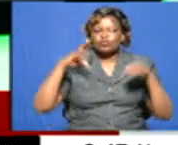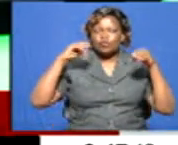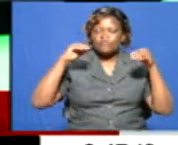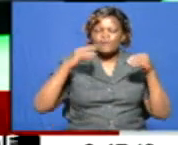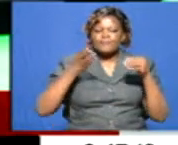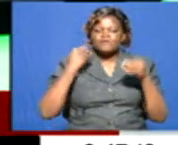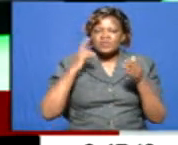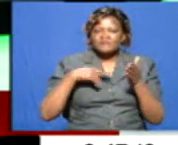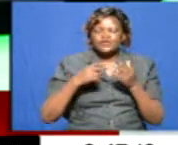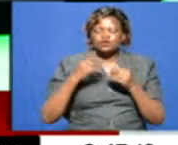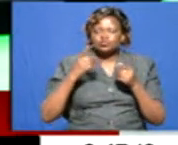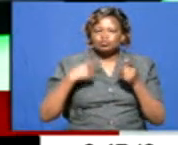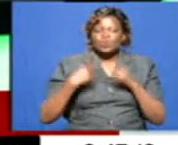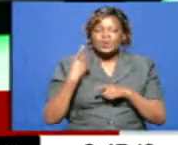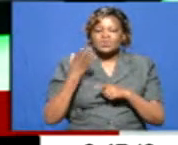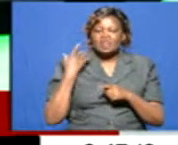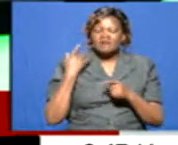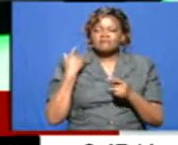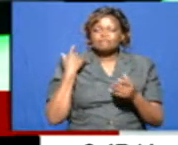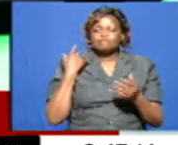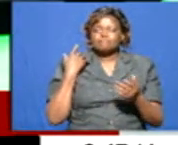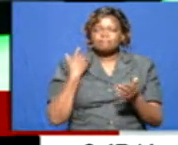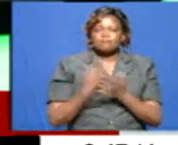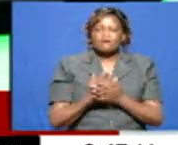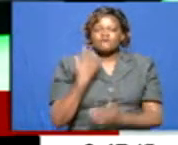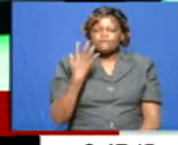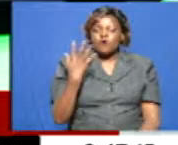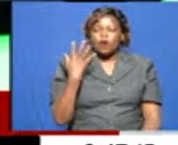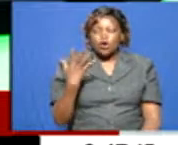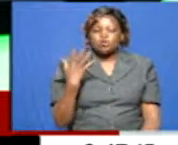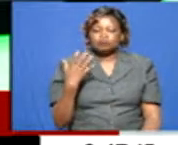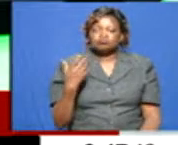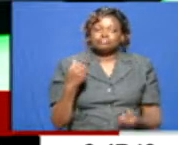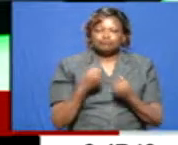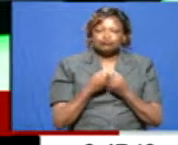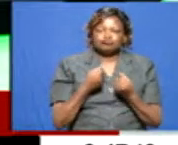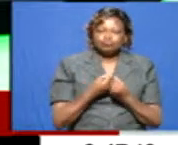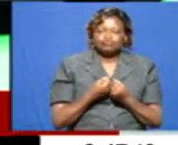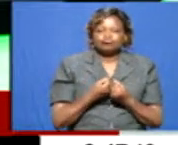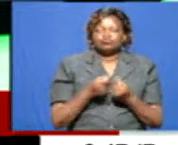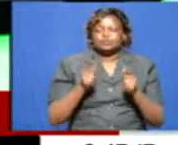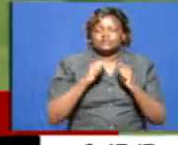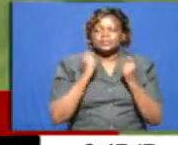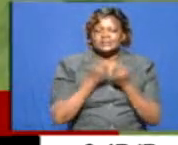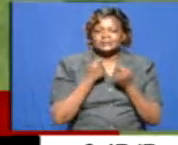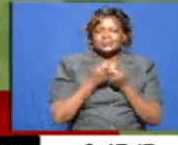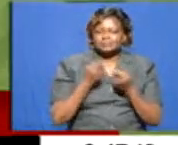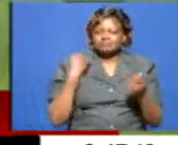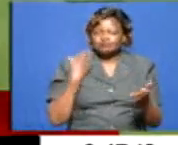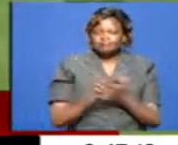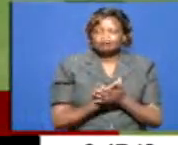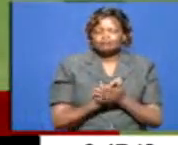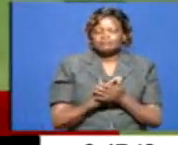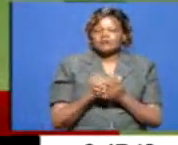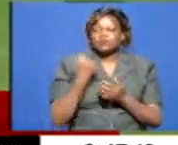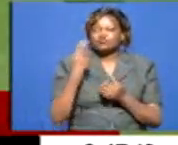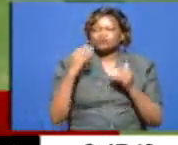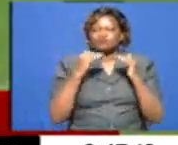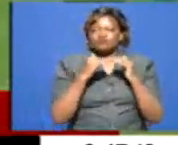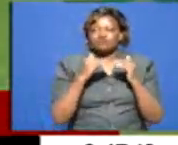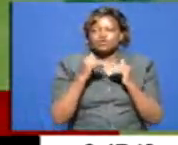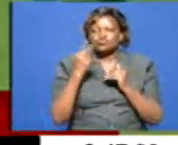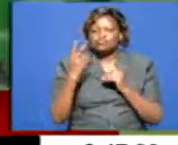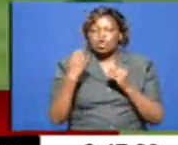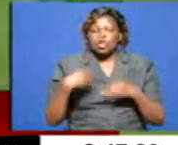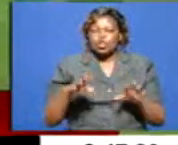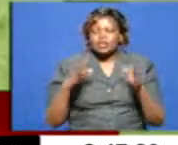win a match in their last four outings. The team coached by Engin Firat has so far managed two draws and two losses in Group